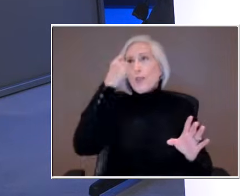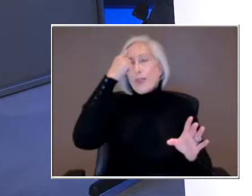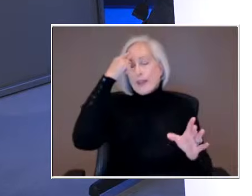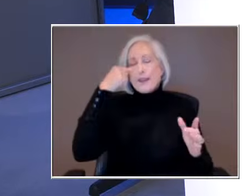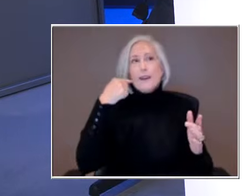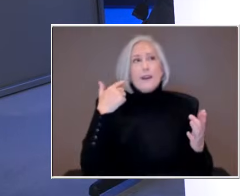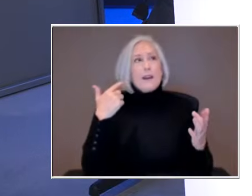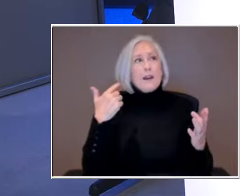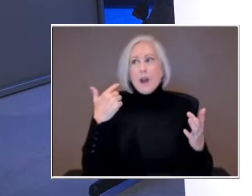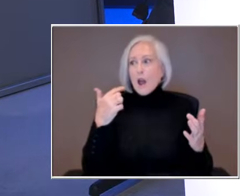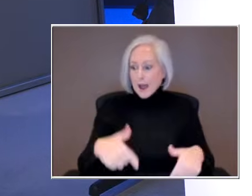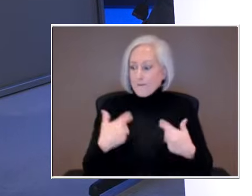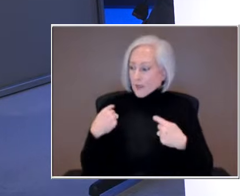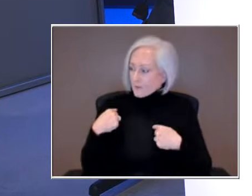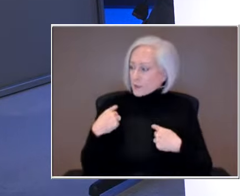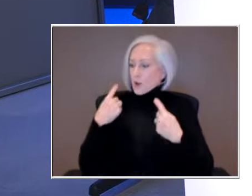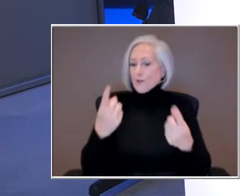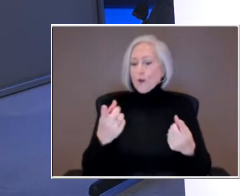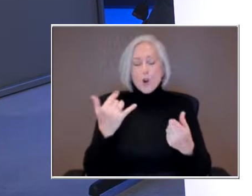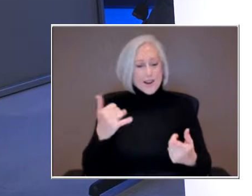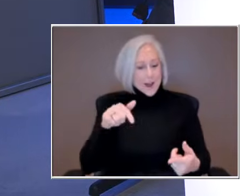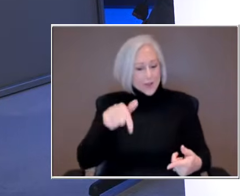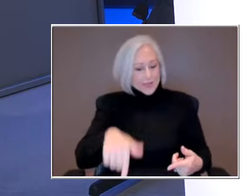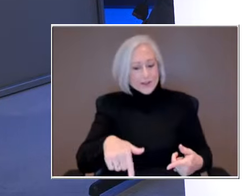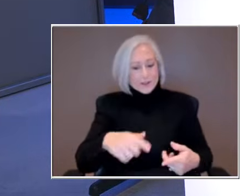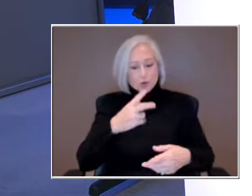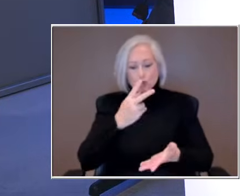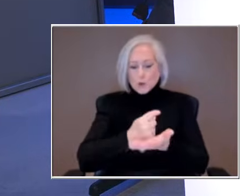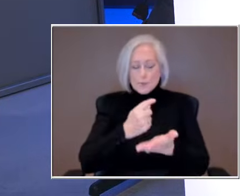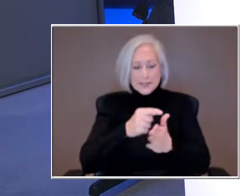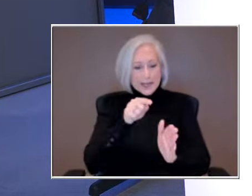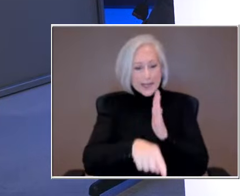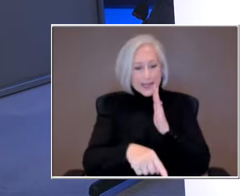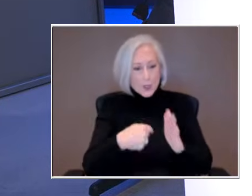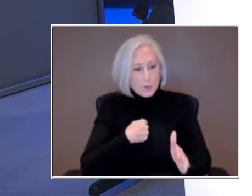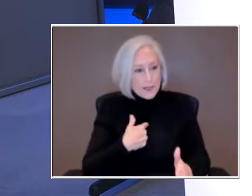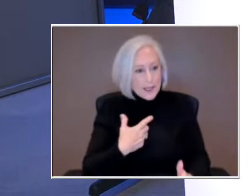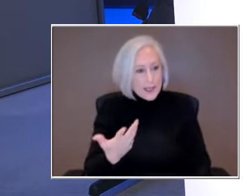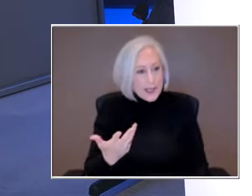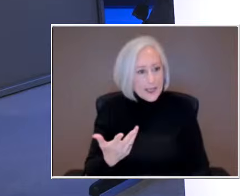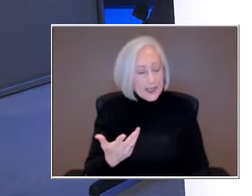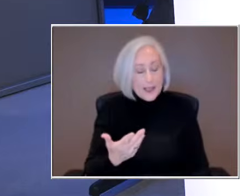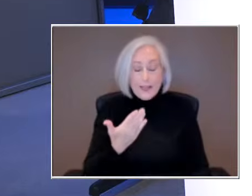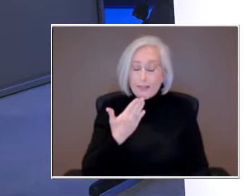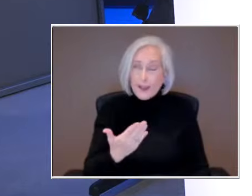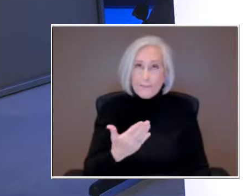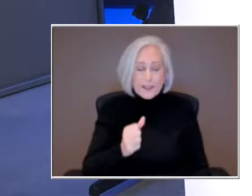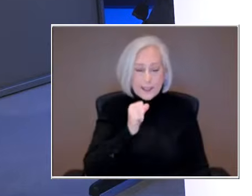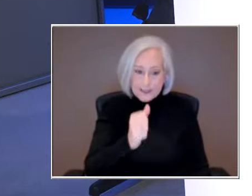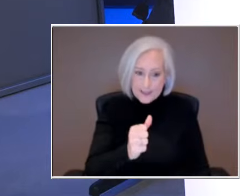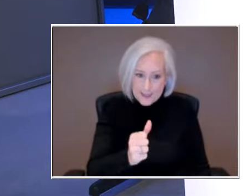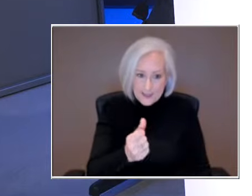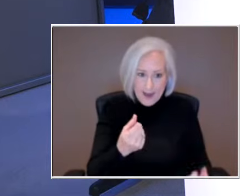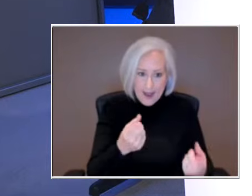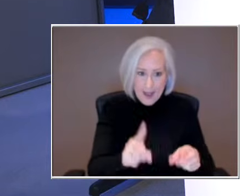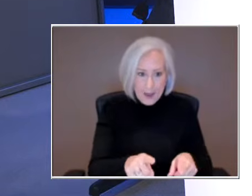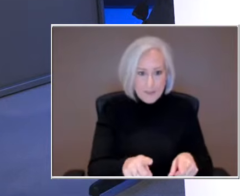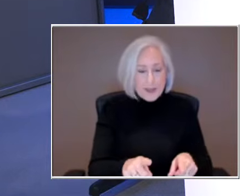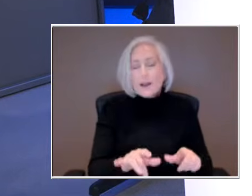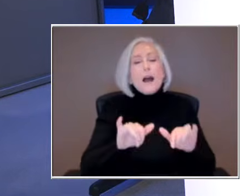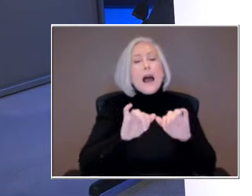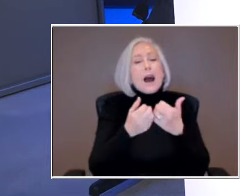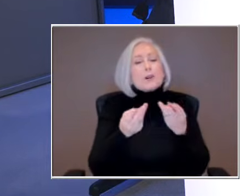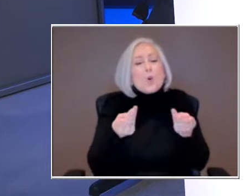now this is going to get me. It didn't, thank God. How do you explain how it went away? Right. Actually,